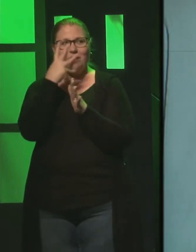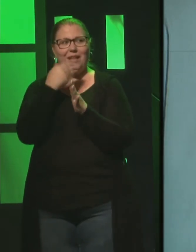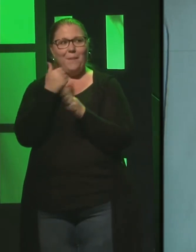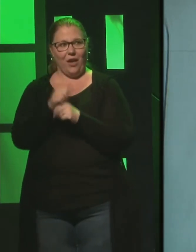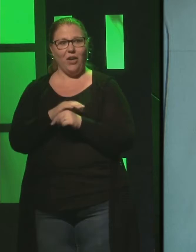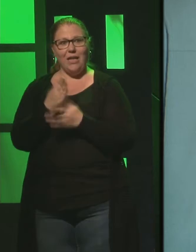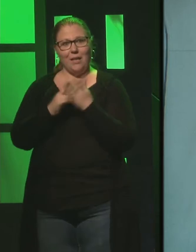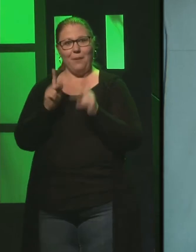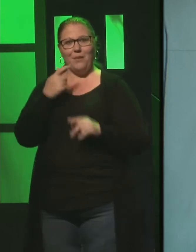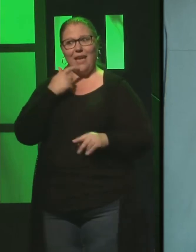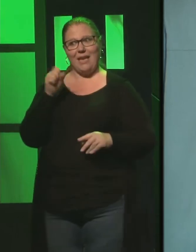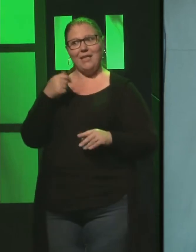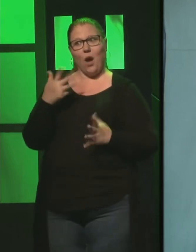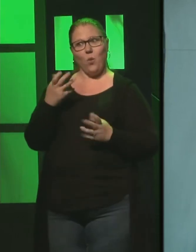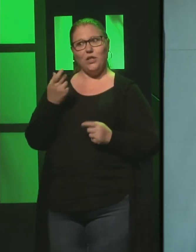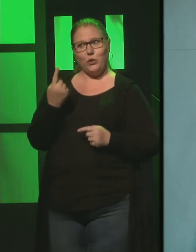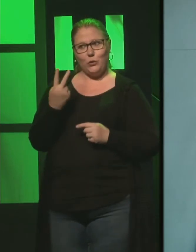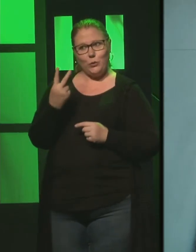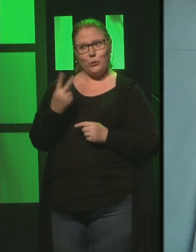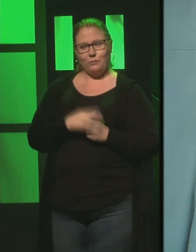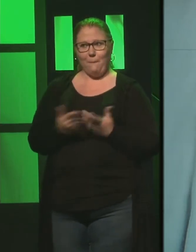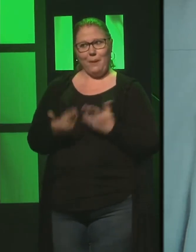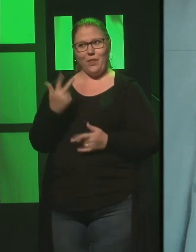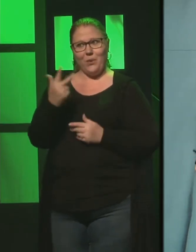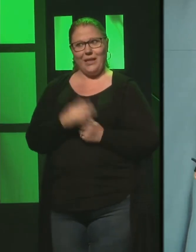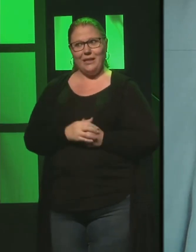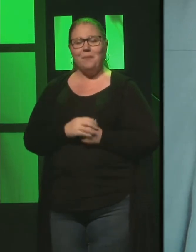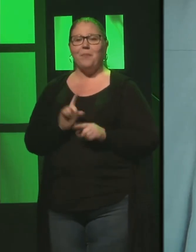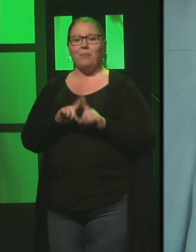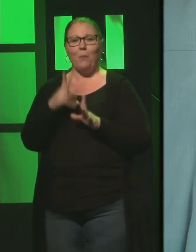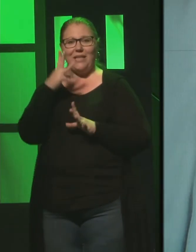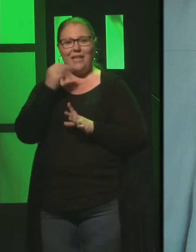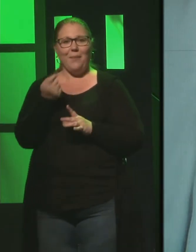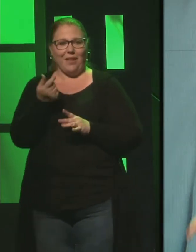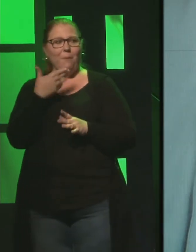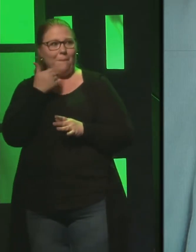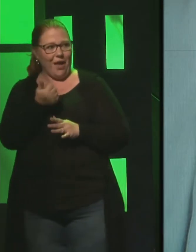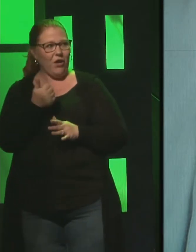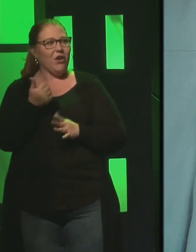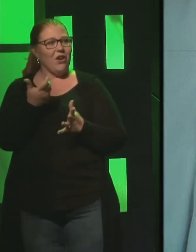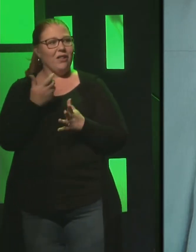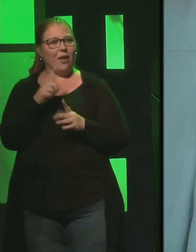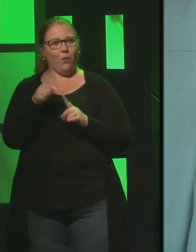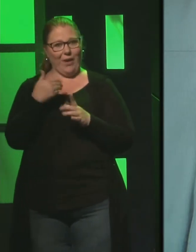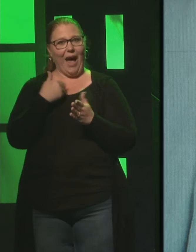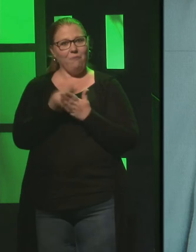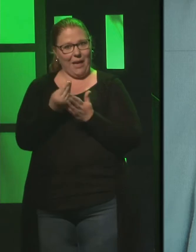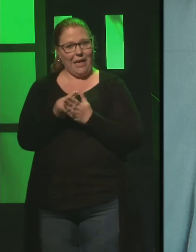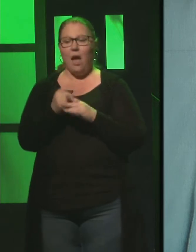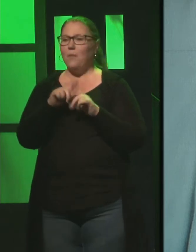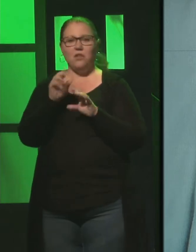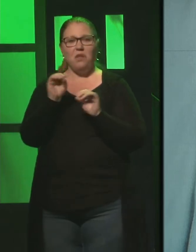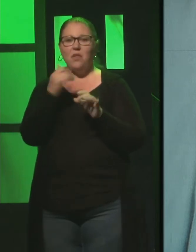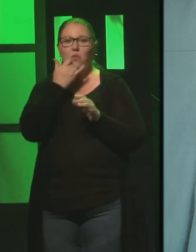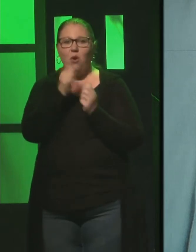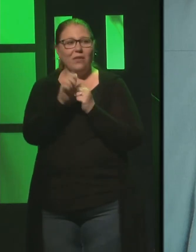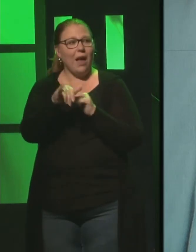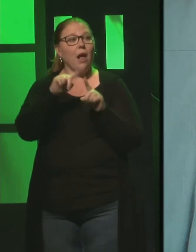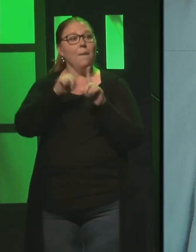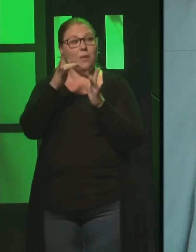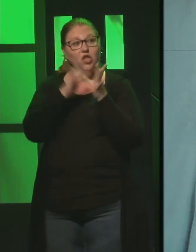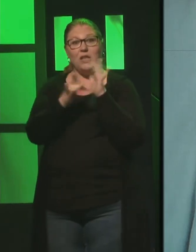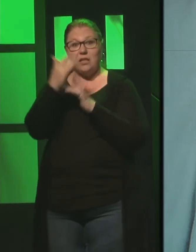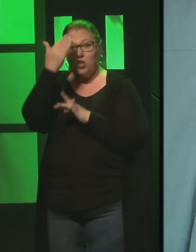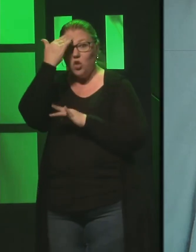two. Be happy with two, maybe three. But we do sleep a little bit, and there's nothing wrong with that. But Jesus knew